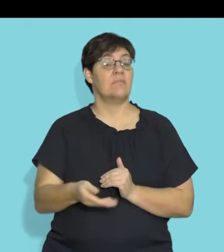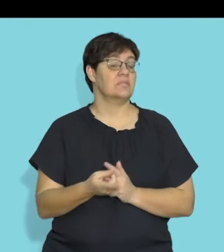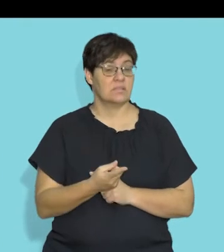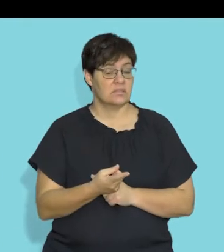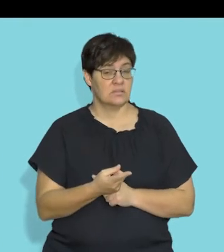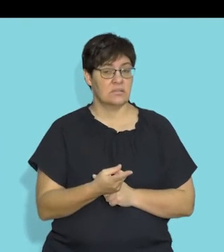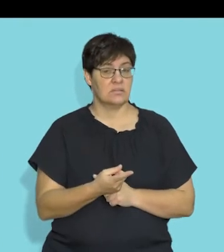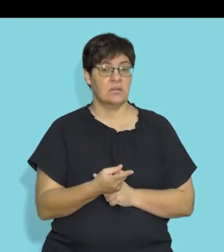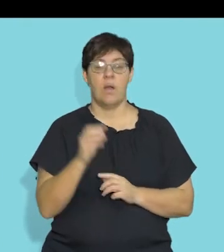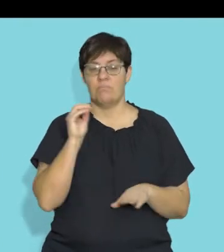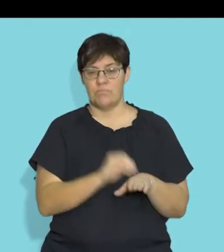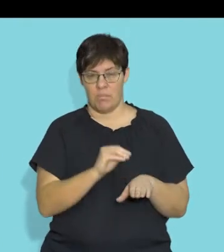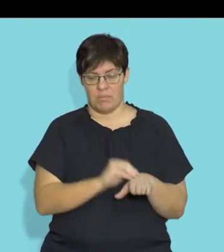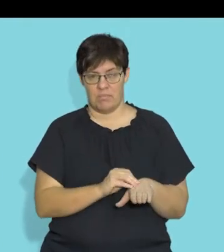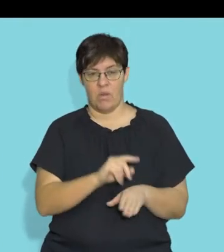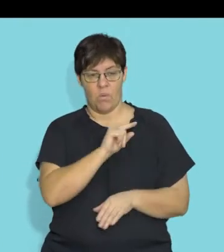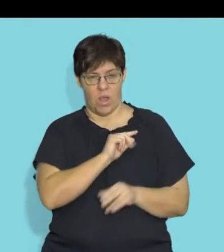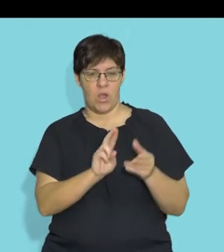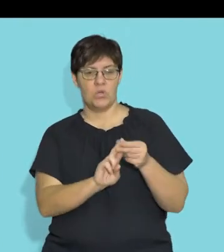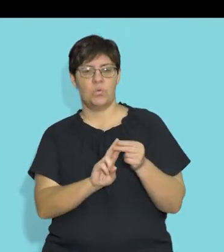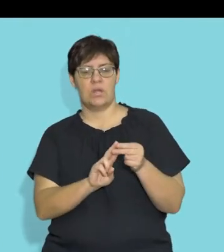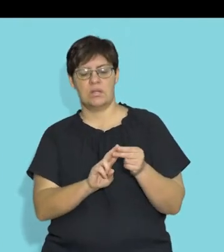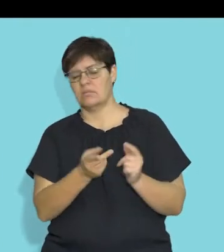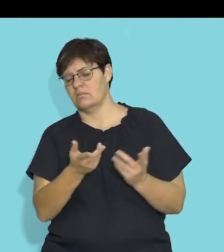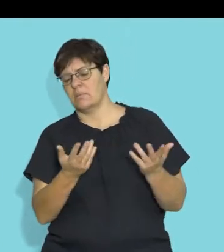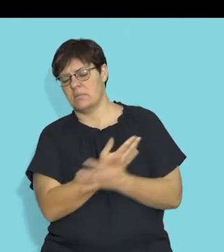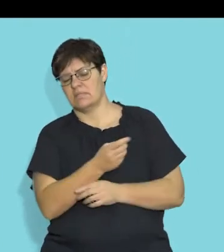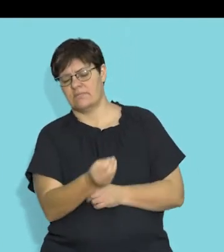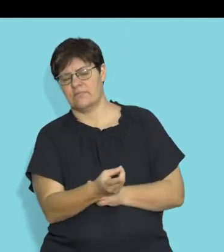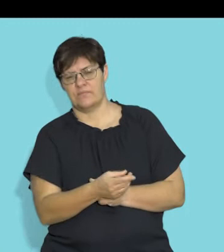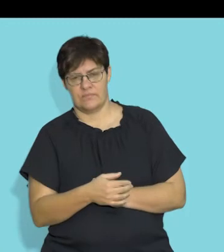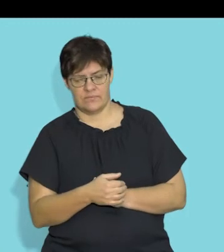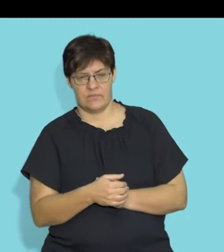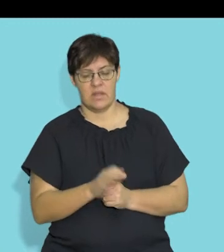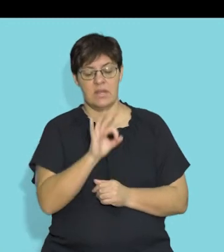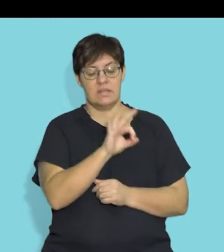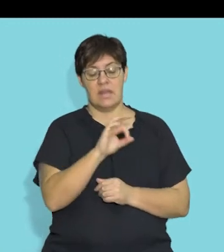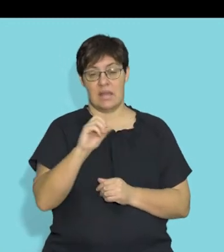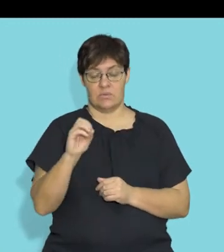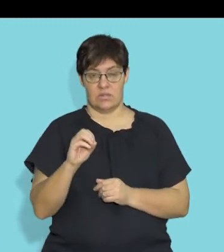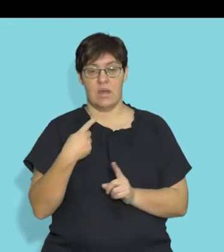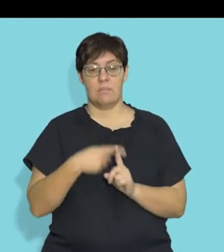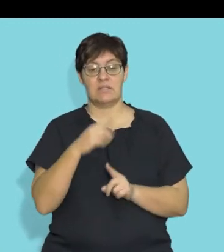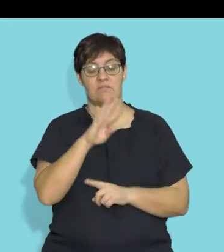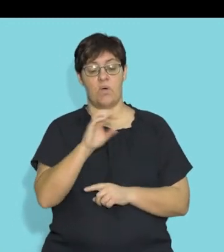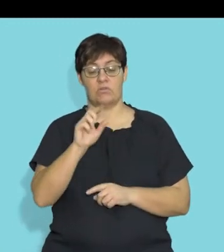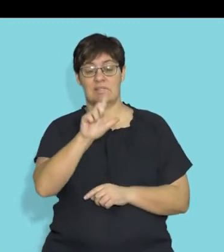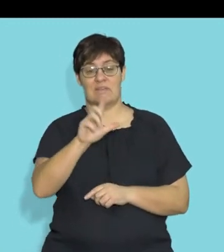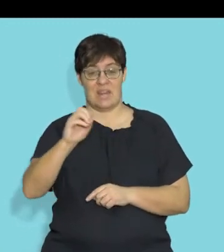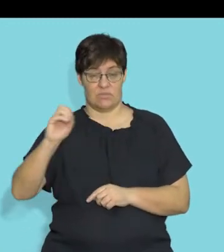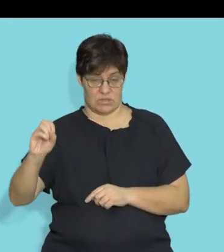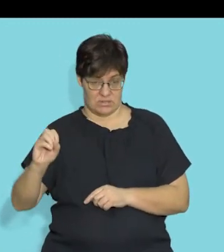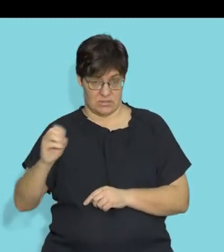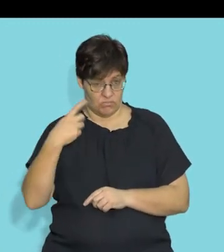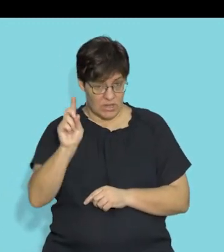can see that there is a problem with the units that are missing. Once again, 300 plus 400